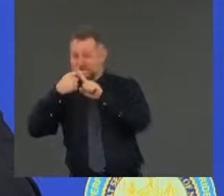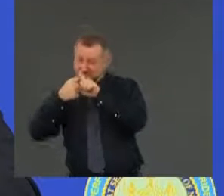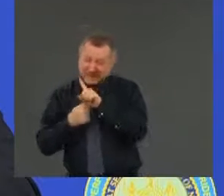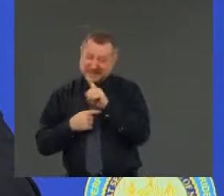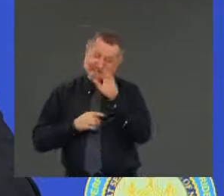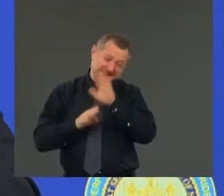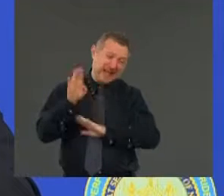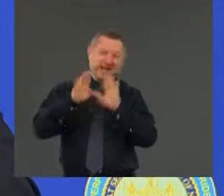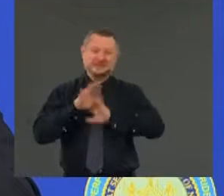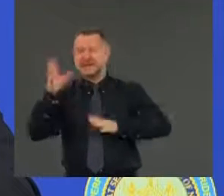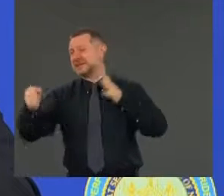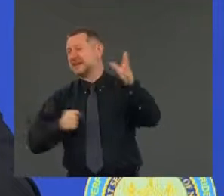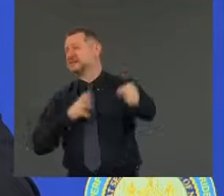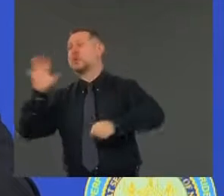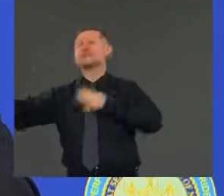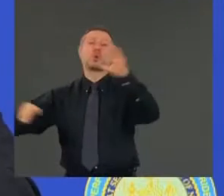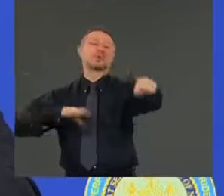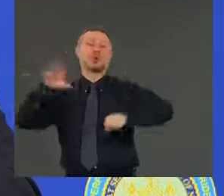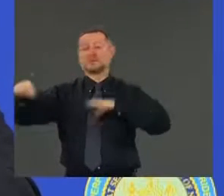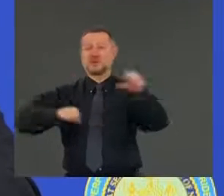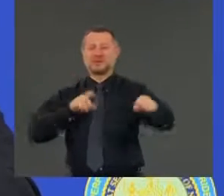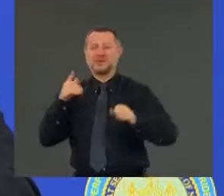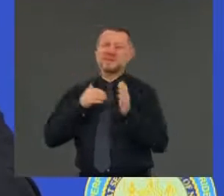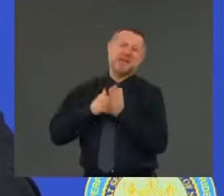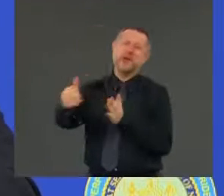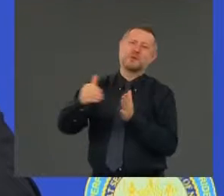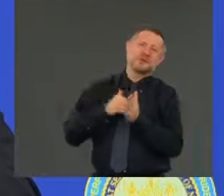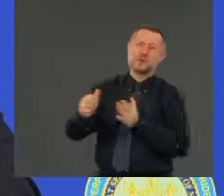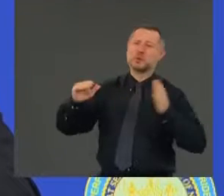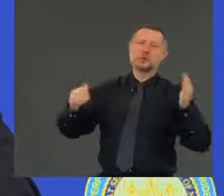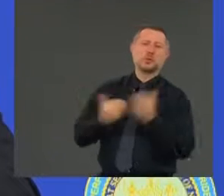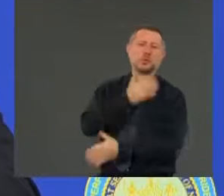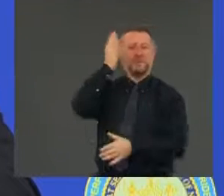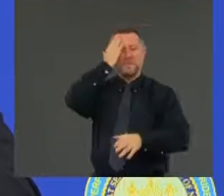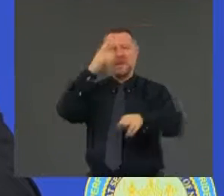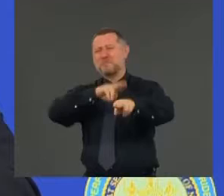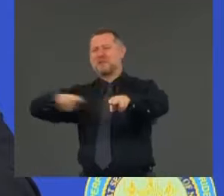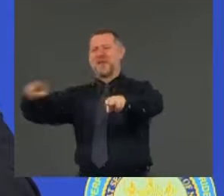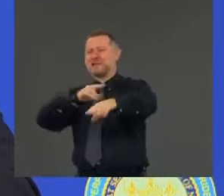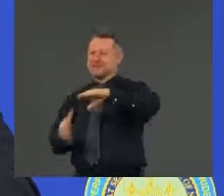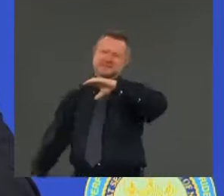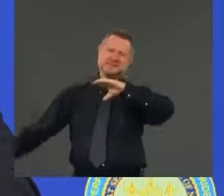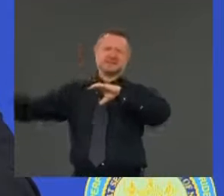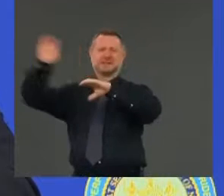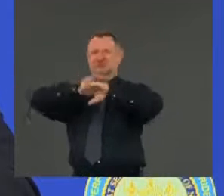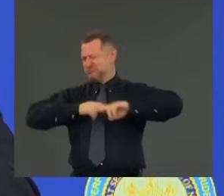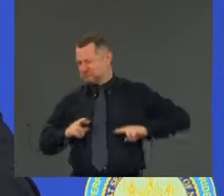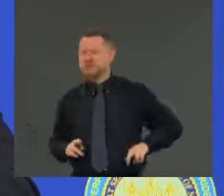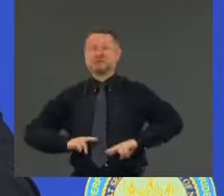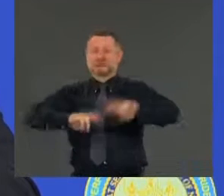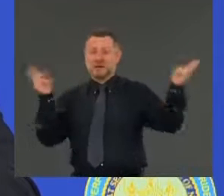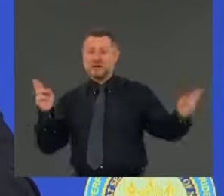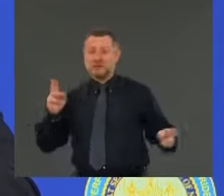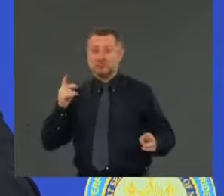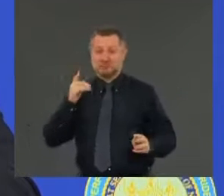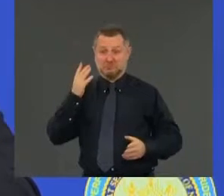hospital beds off the projections, and we did it. It was probably the largest single undertaking that I've undertaken as